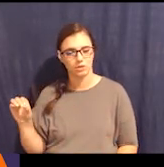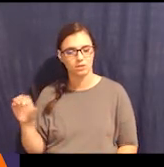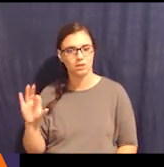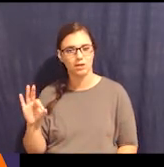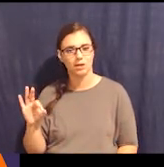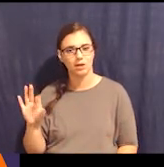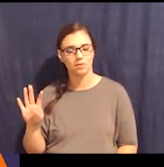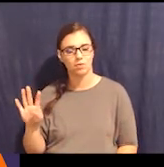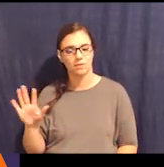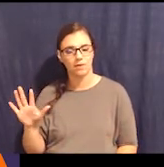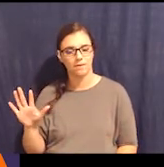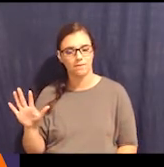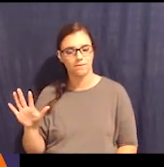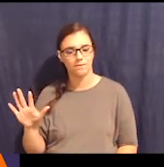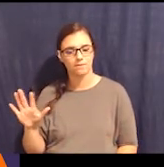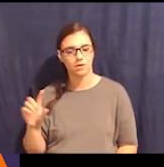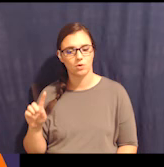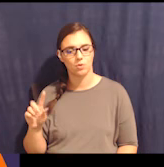1-800-945-1355. Again, that's